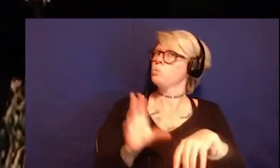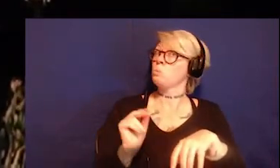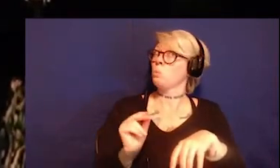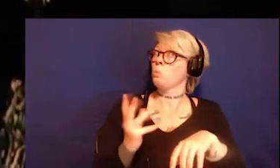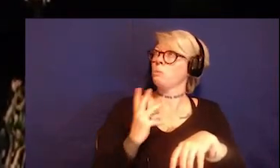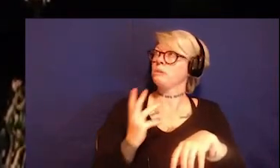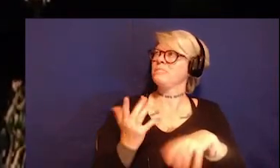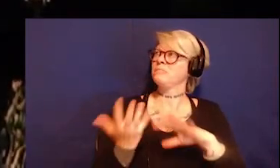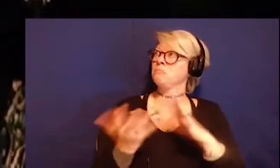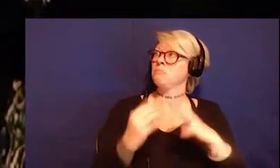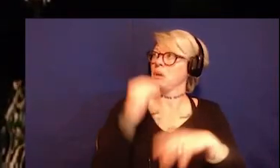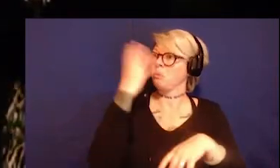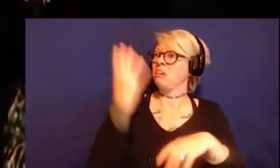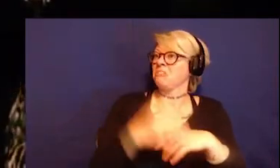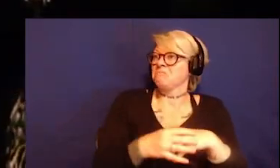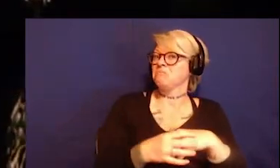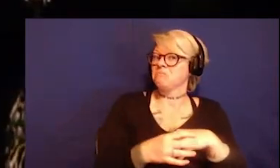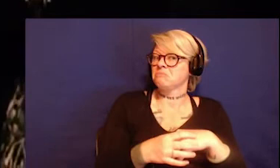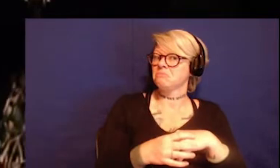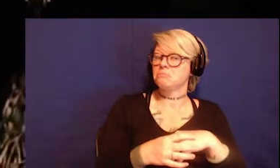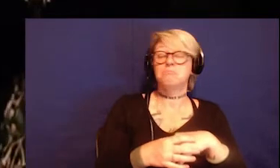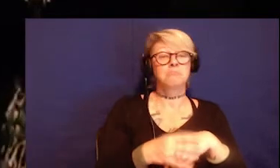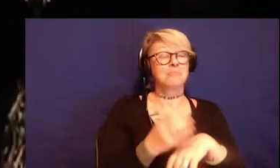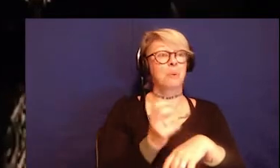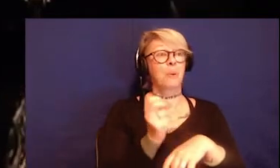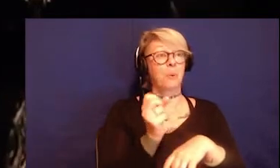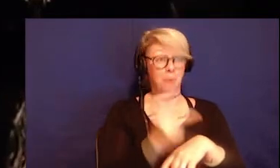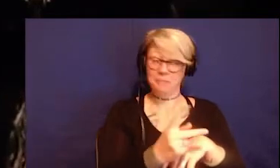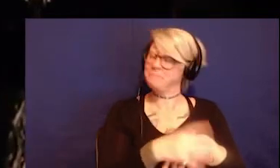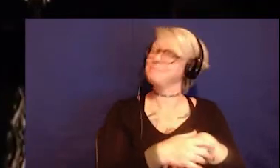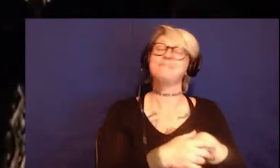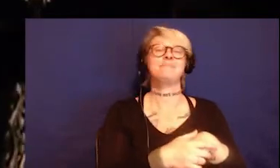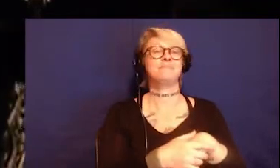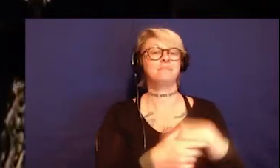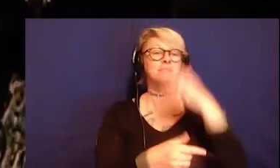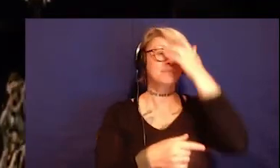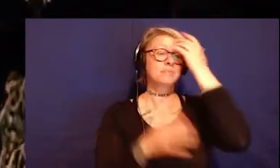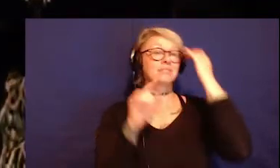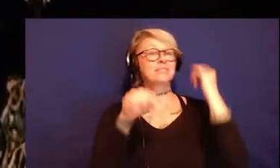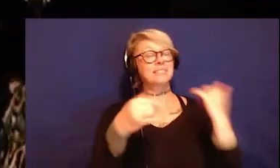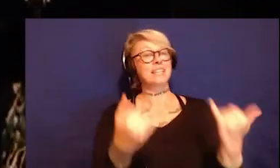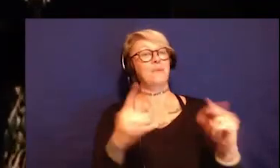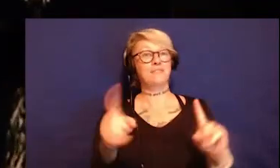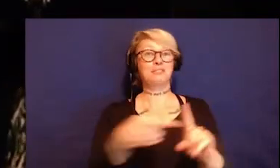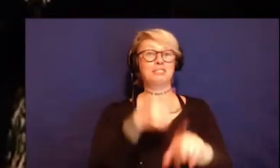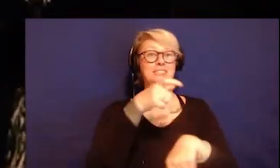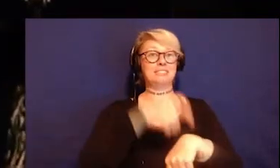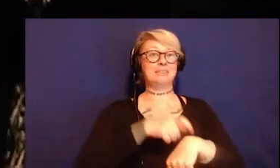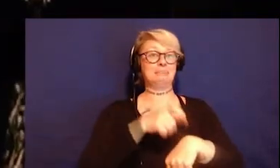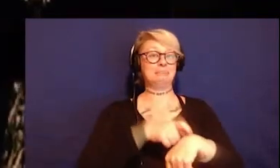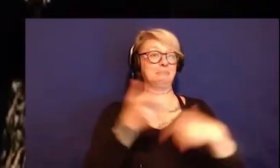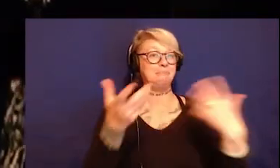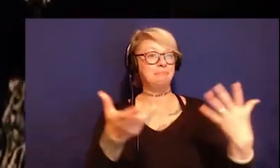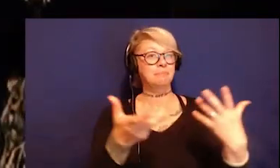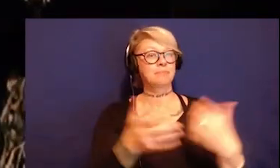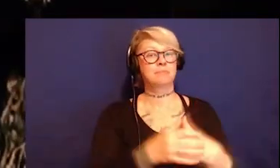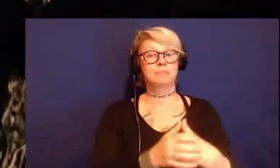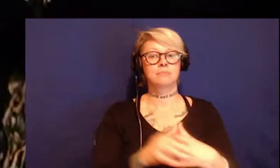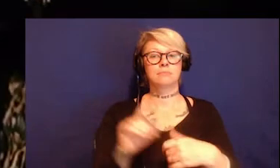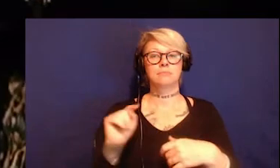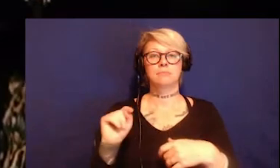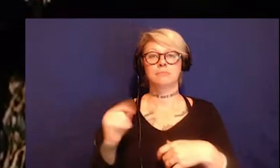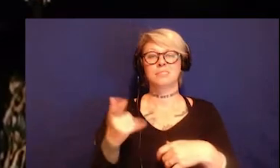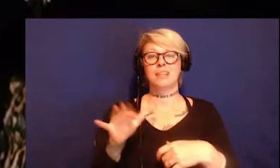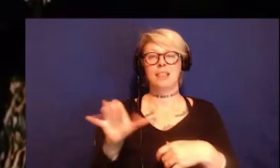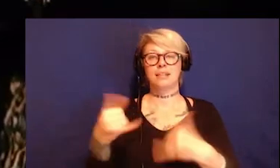I don't care. Okay. So, this is our first time. Talia is now playing The